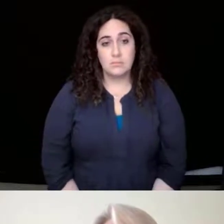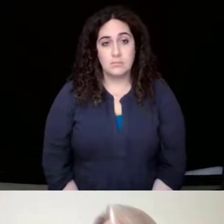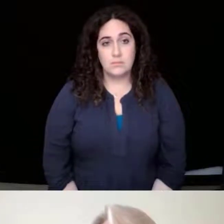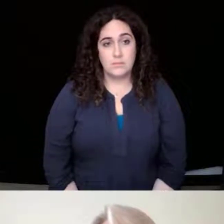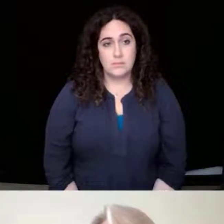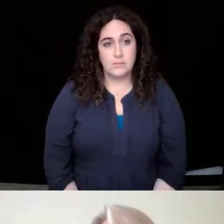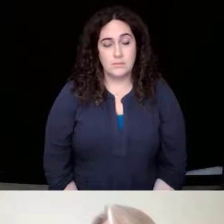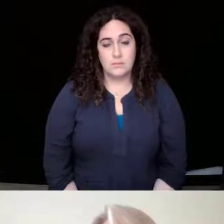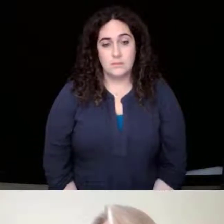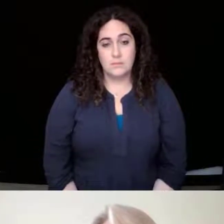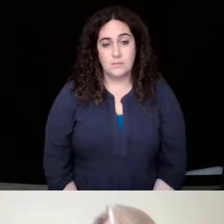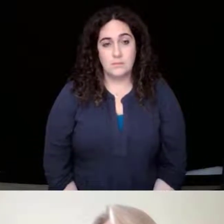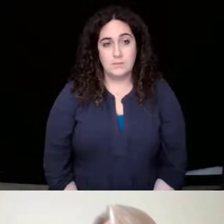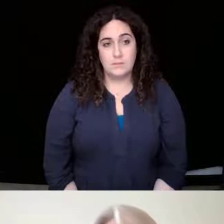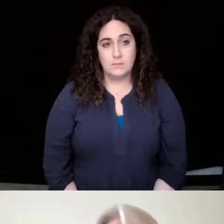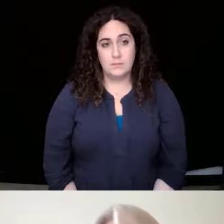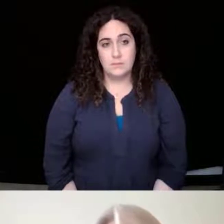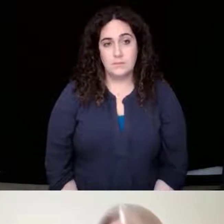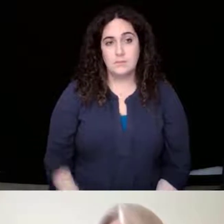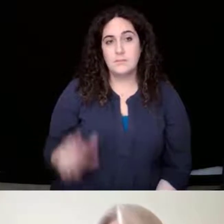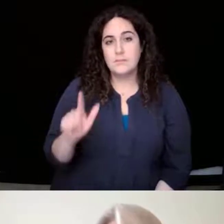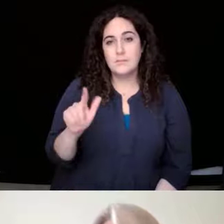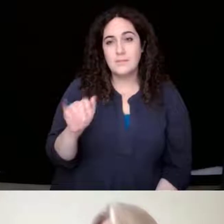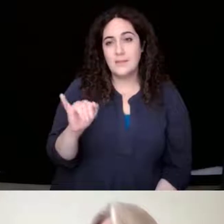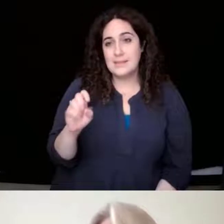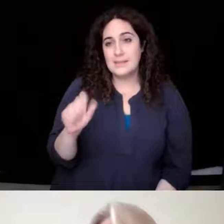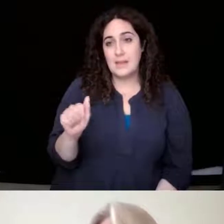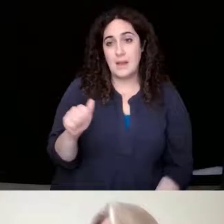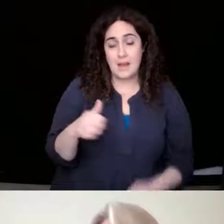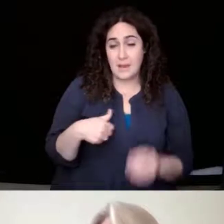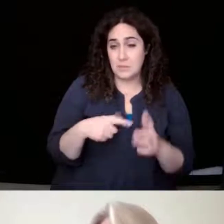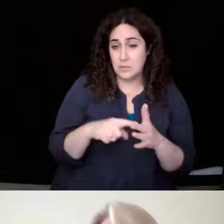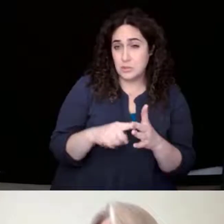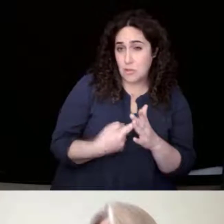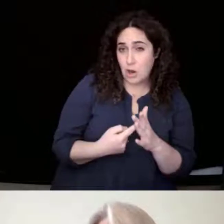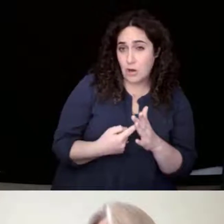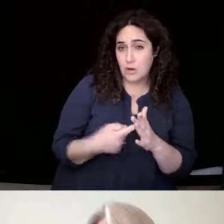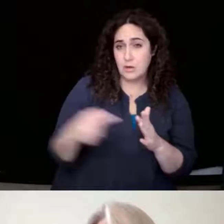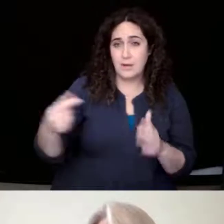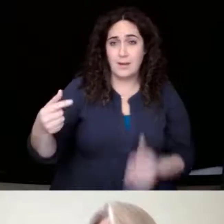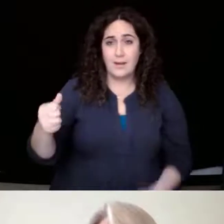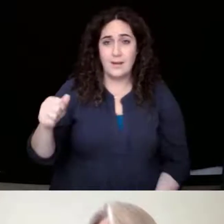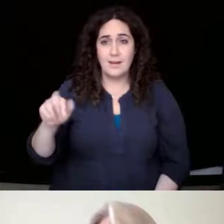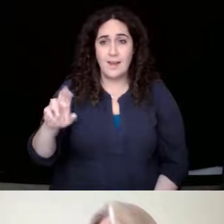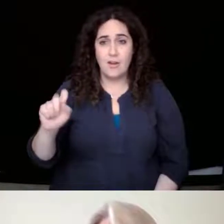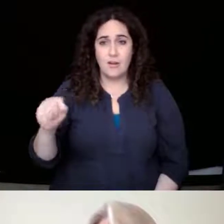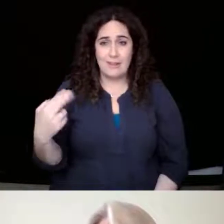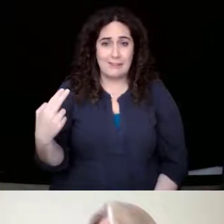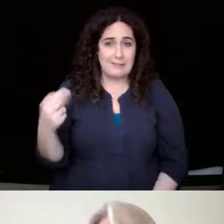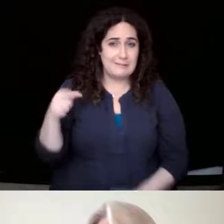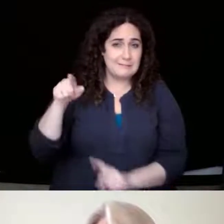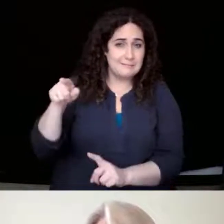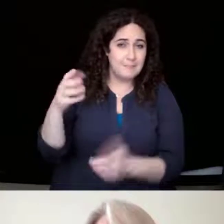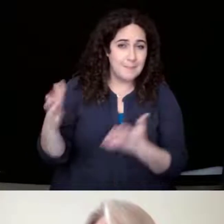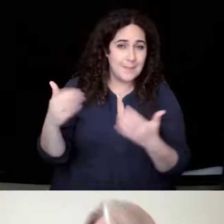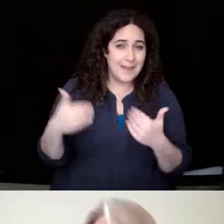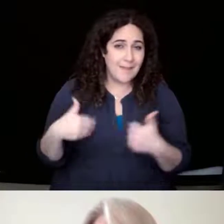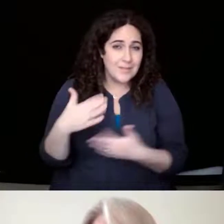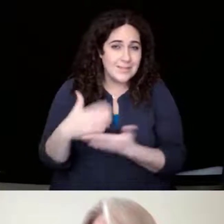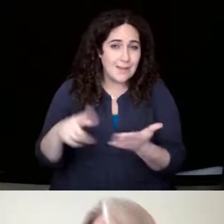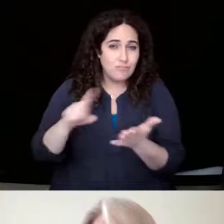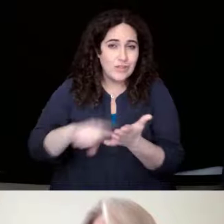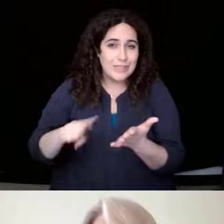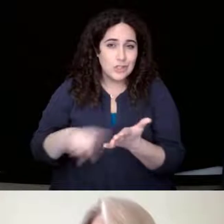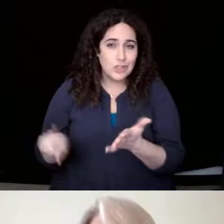So I would, maybe I'll start, and I think Sure. Gareth has some other scholarship I saw on his website that I think really